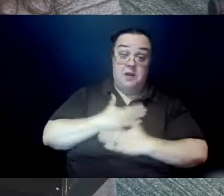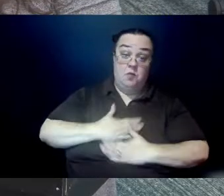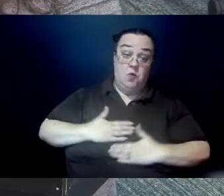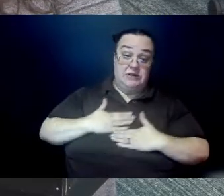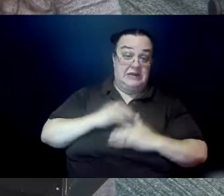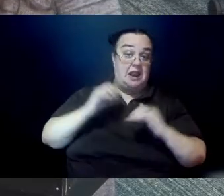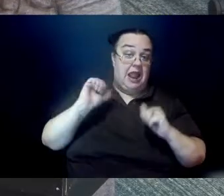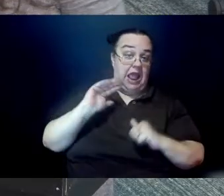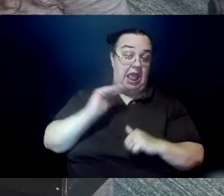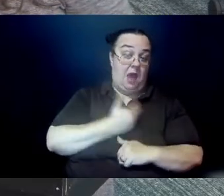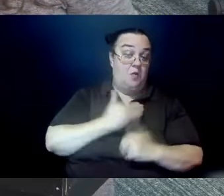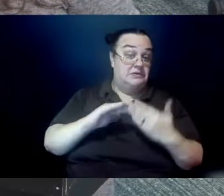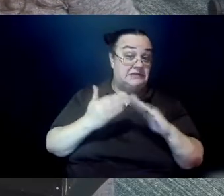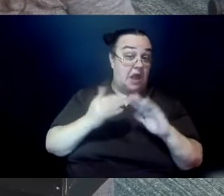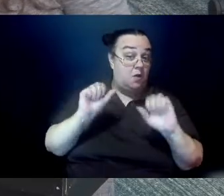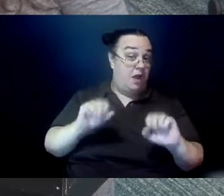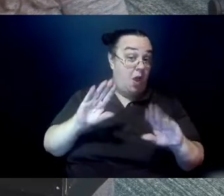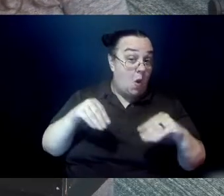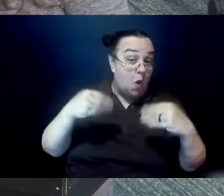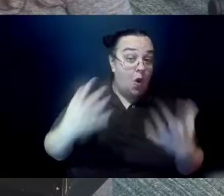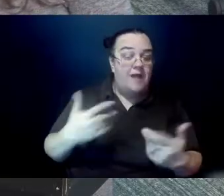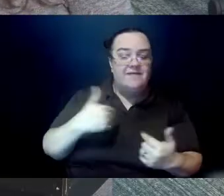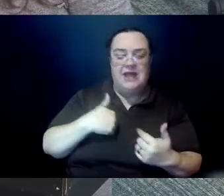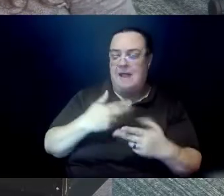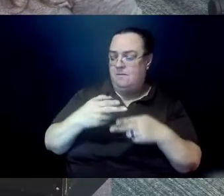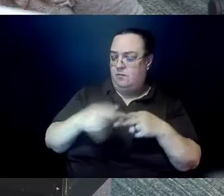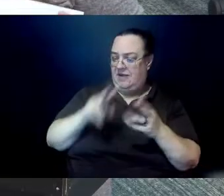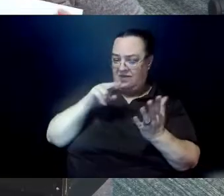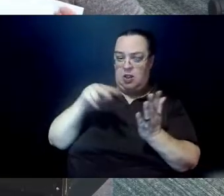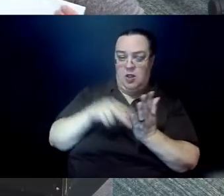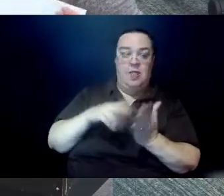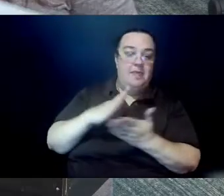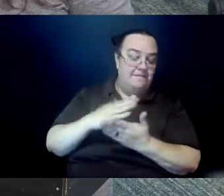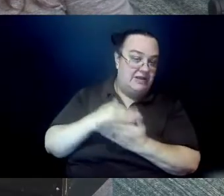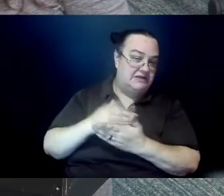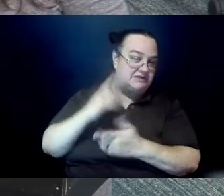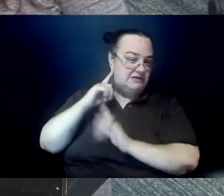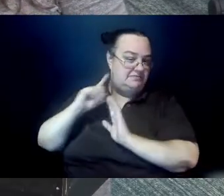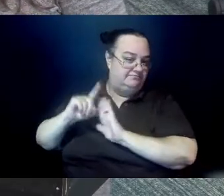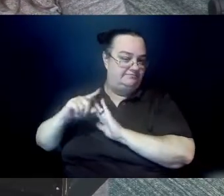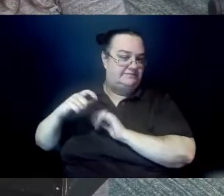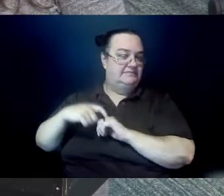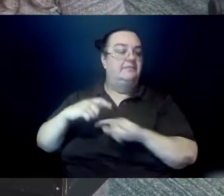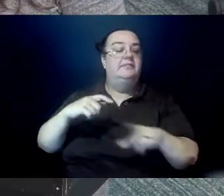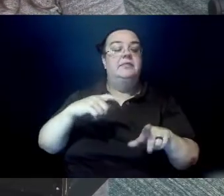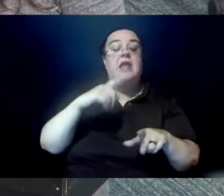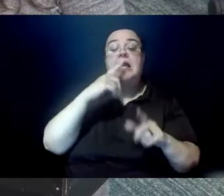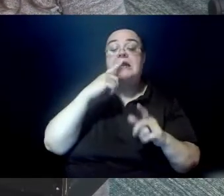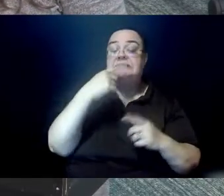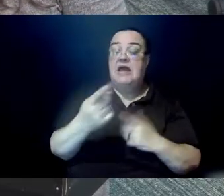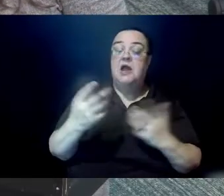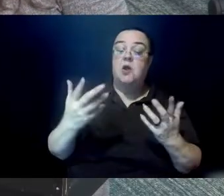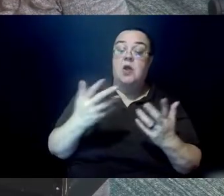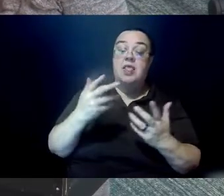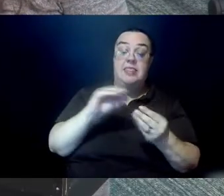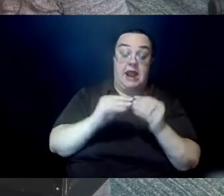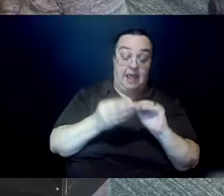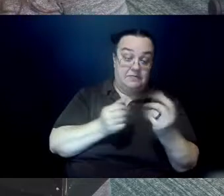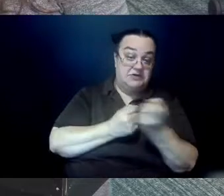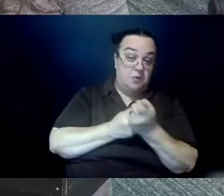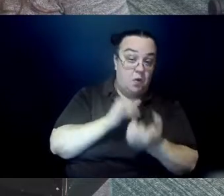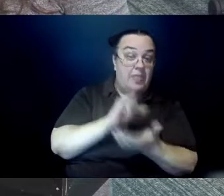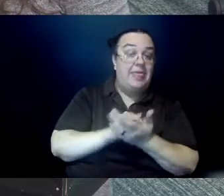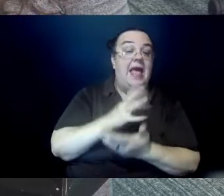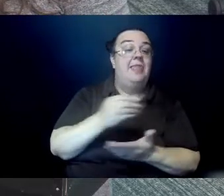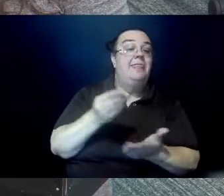offer. I briefly looked at the budget, and what I will tell you is the numbers support that, and the money